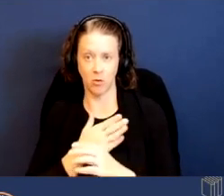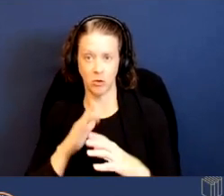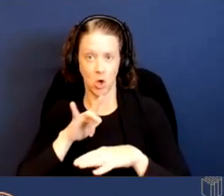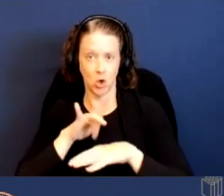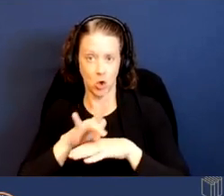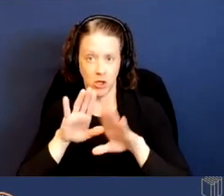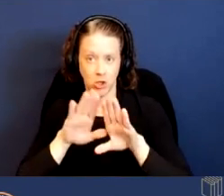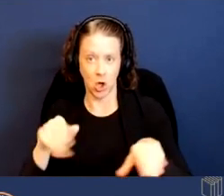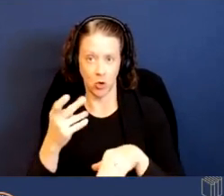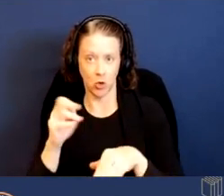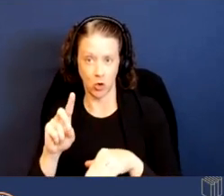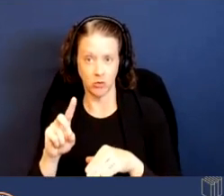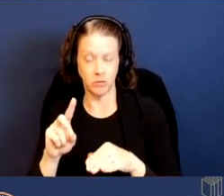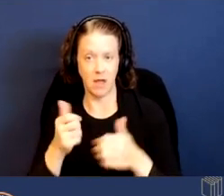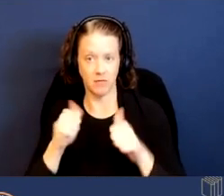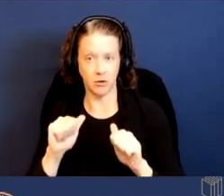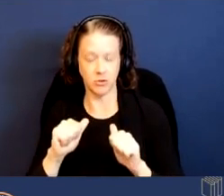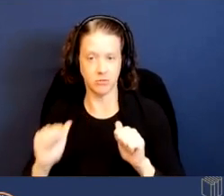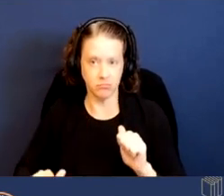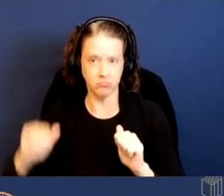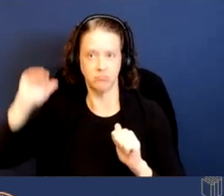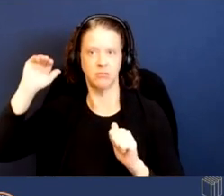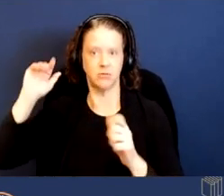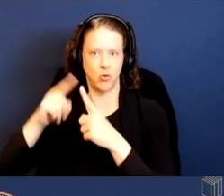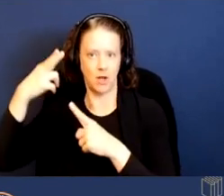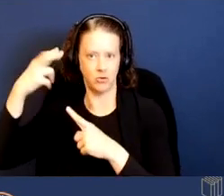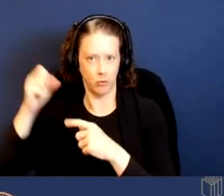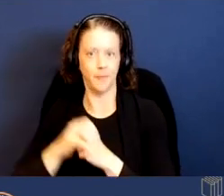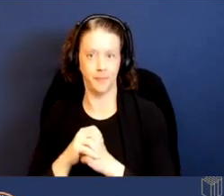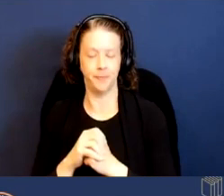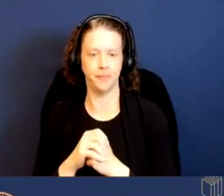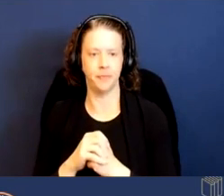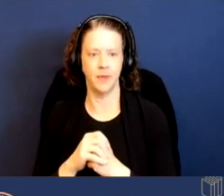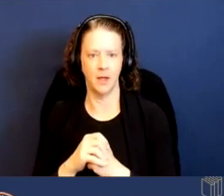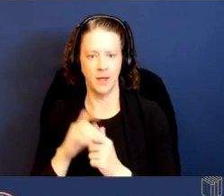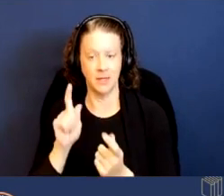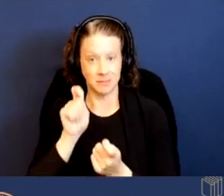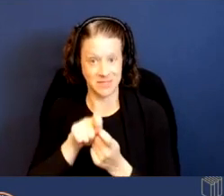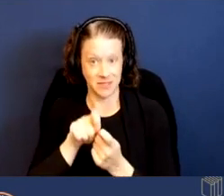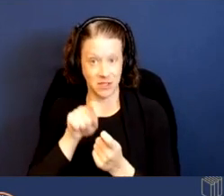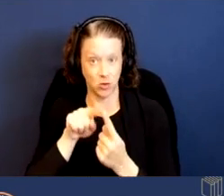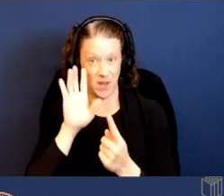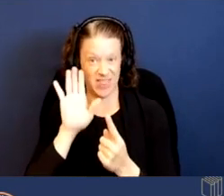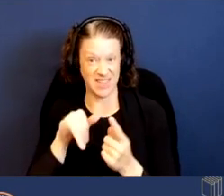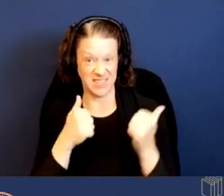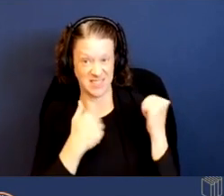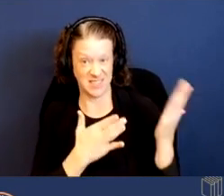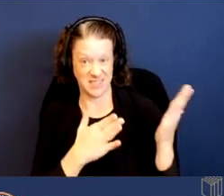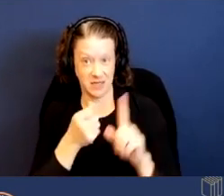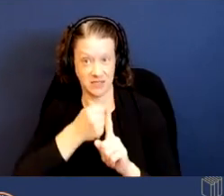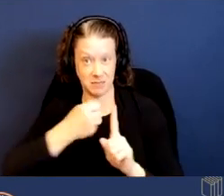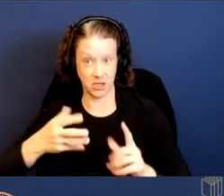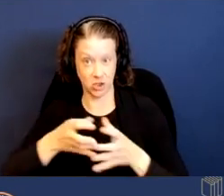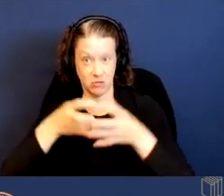efforts on up through high school as well. So specific to this expansion project, there's an